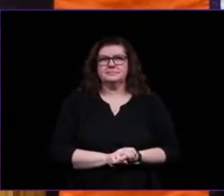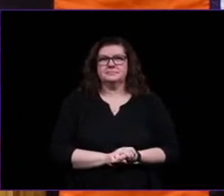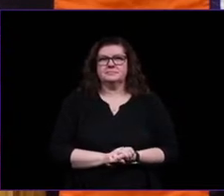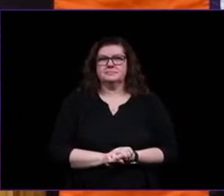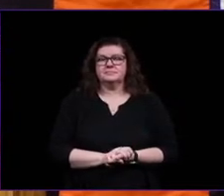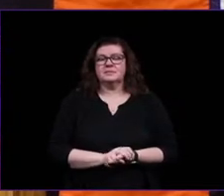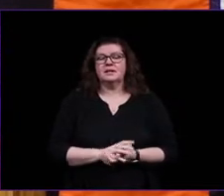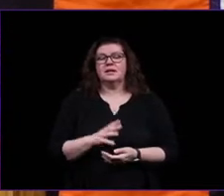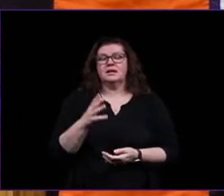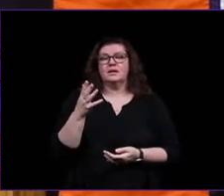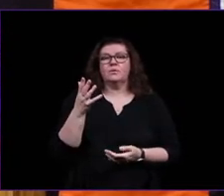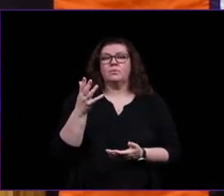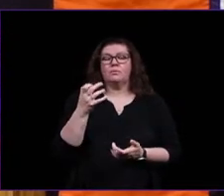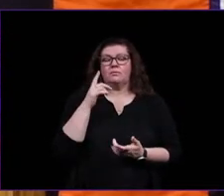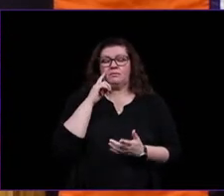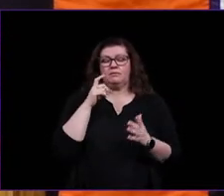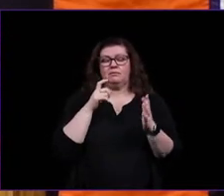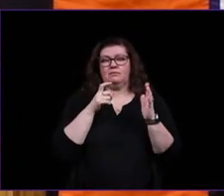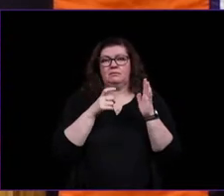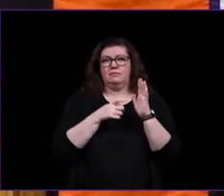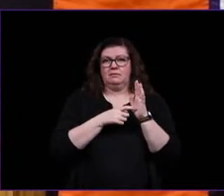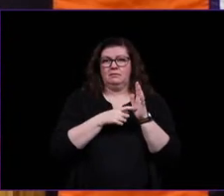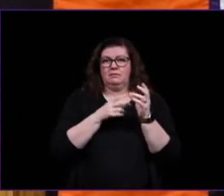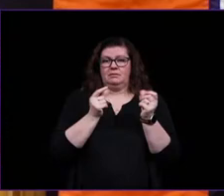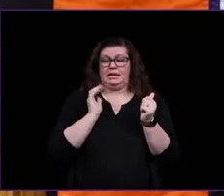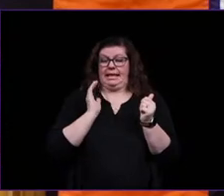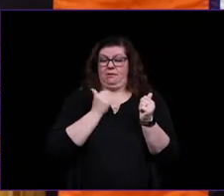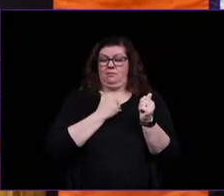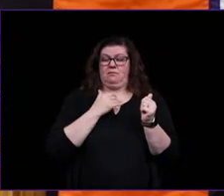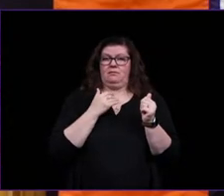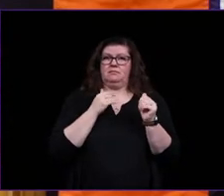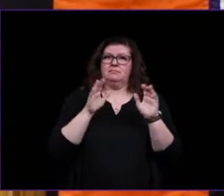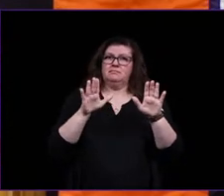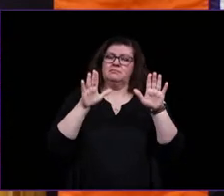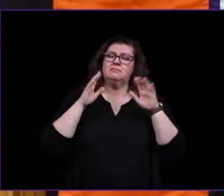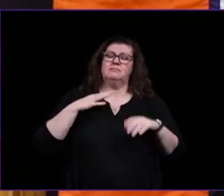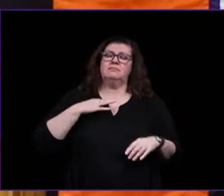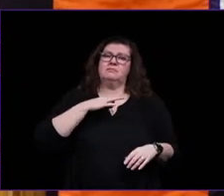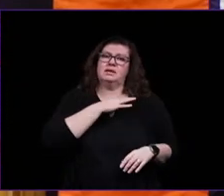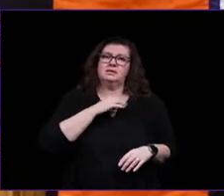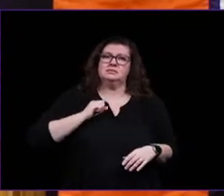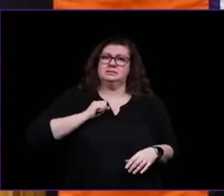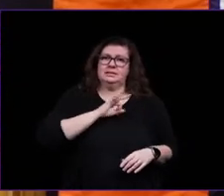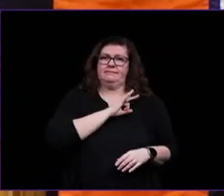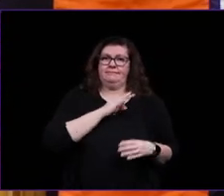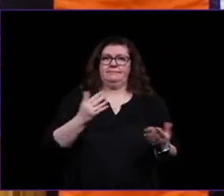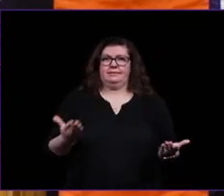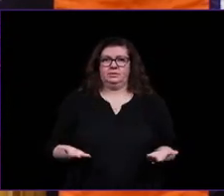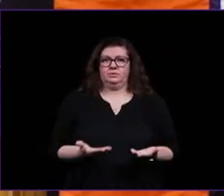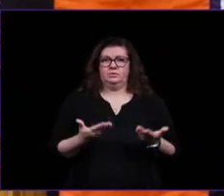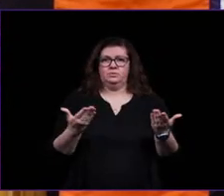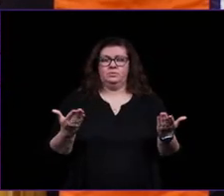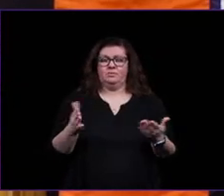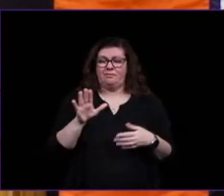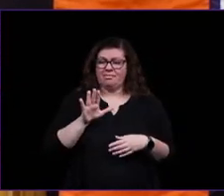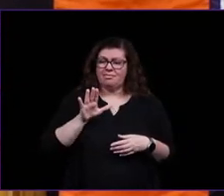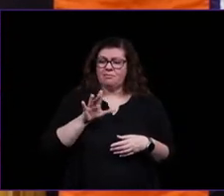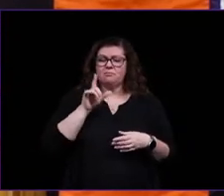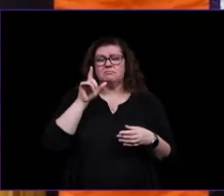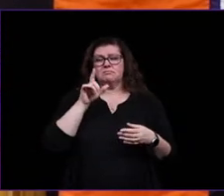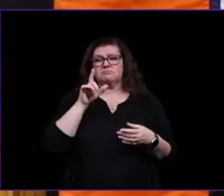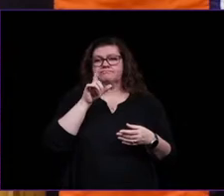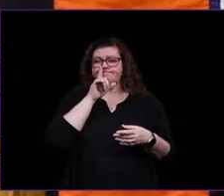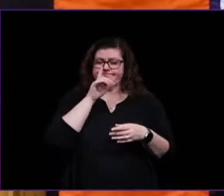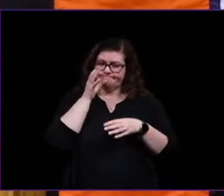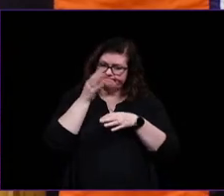I want to take a moment to recognize and thank our incredible faculty and dedicated staff whose commitment to excellence in